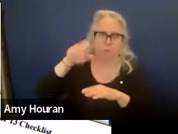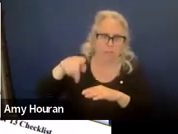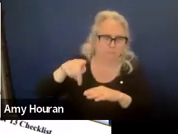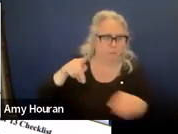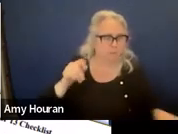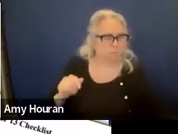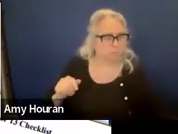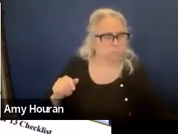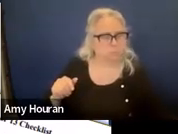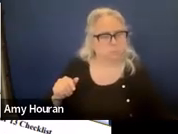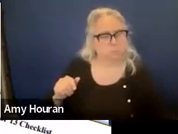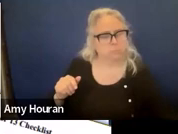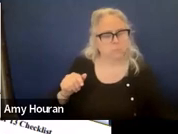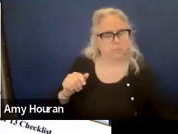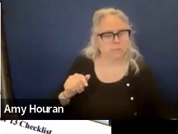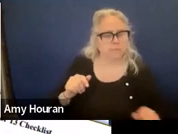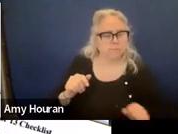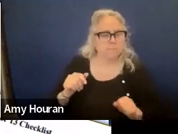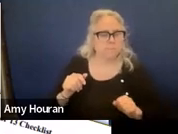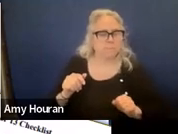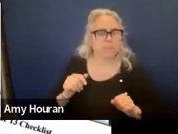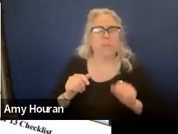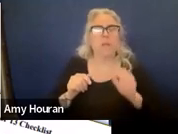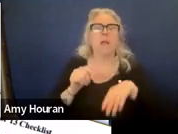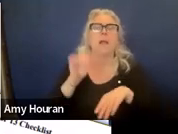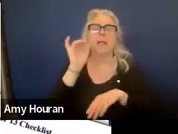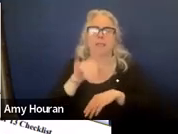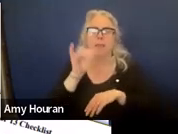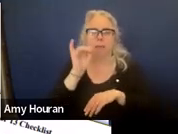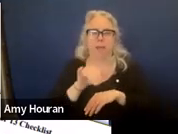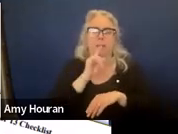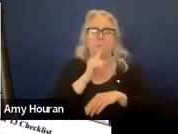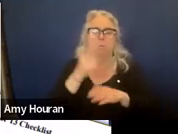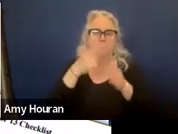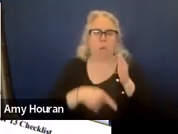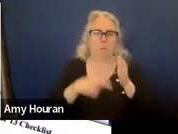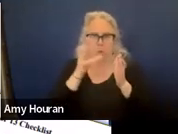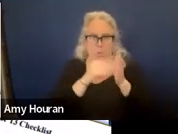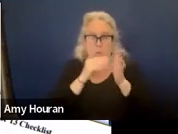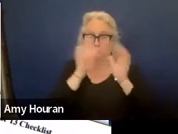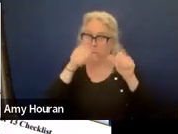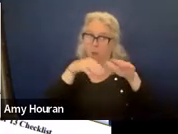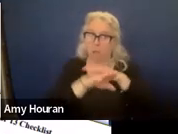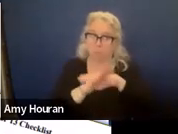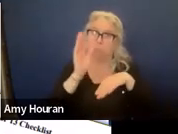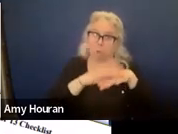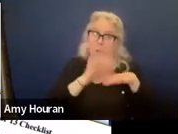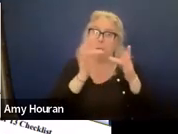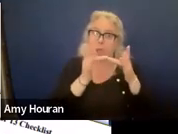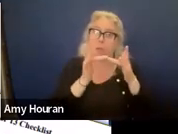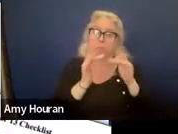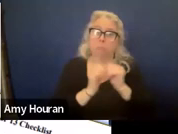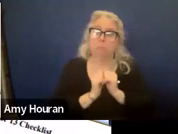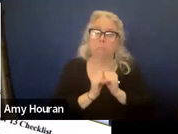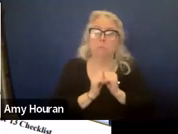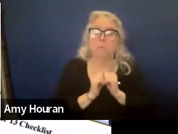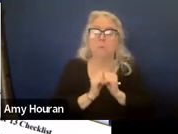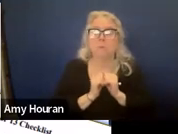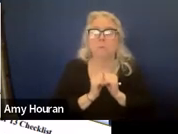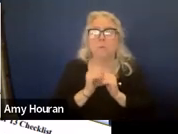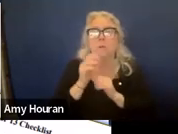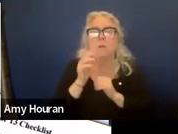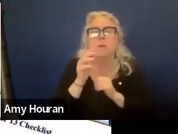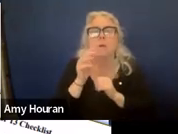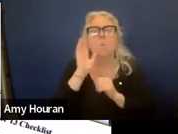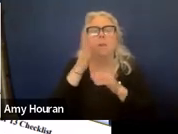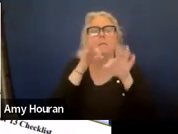need to look at, and this is them telling us this is what we need to look at. So you can access these. They are online. And it kind